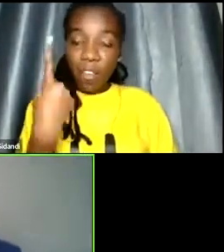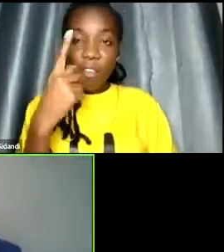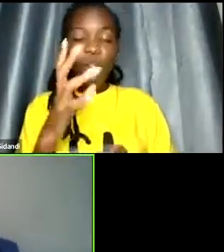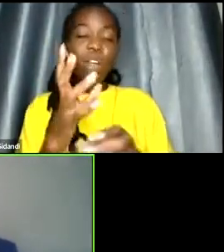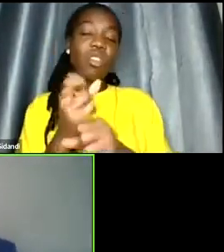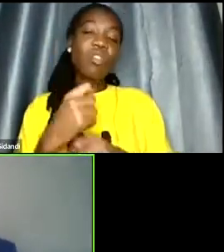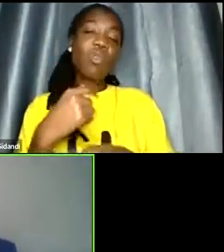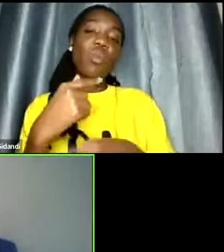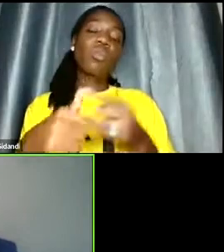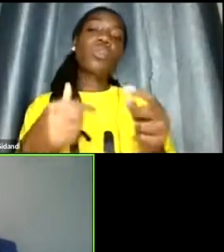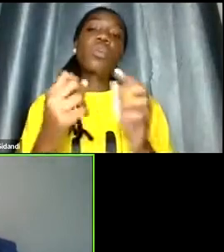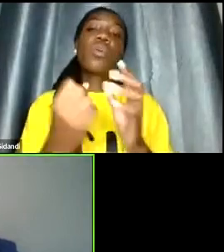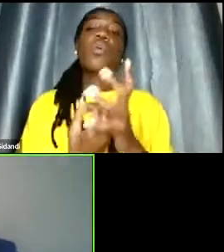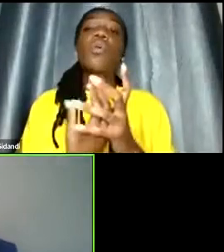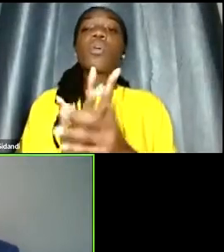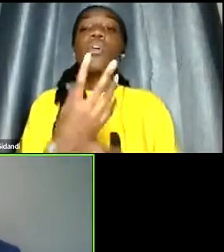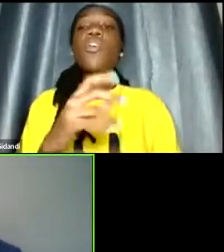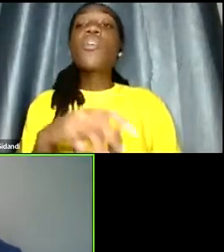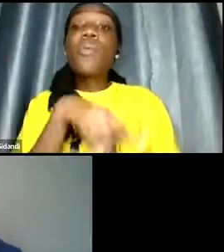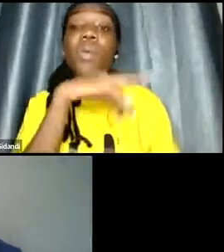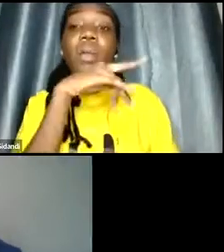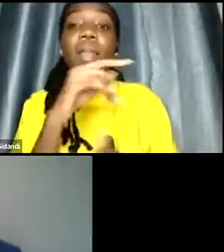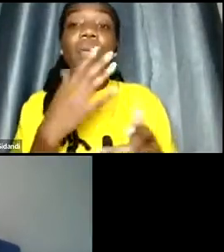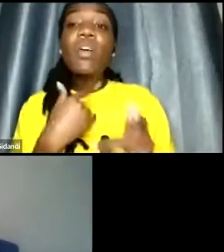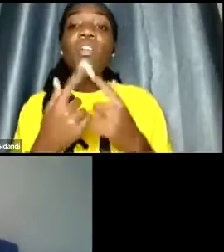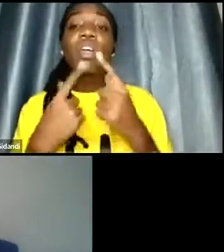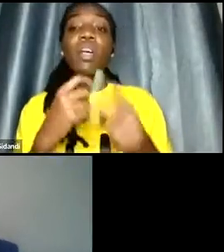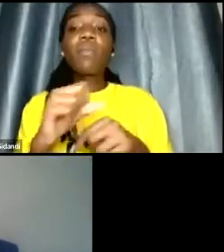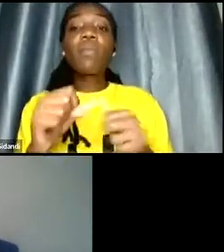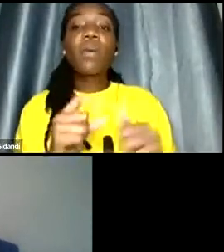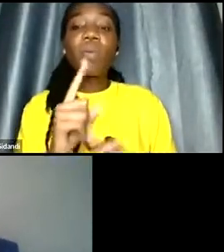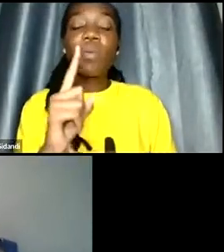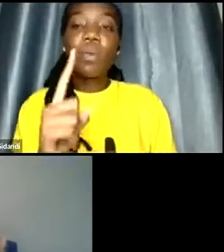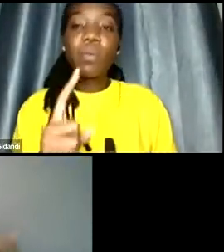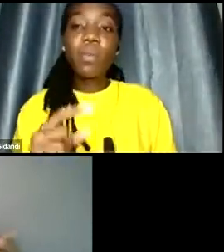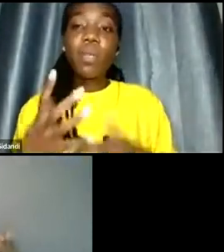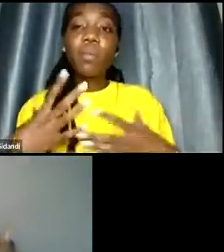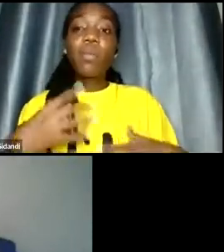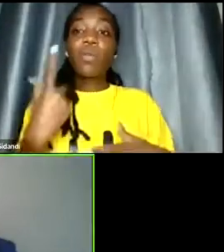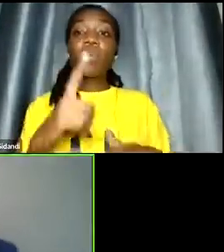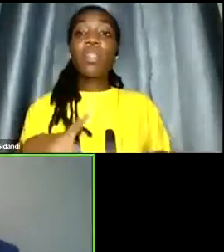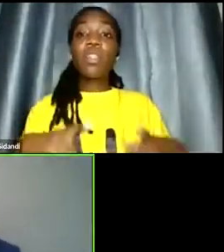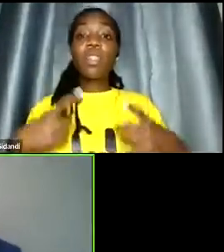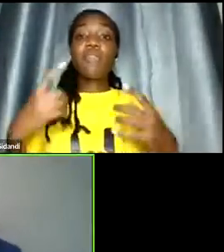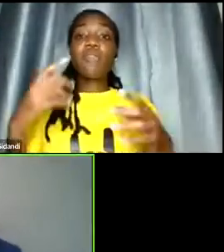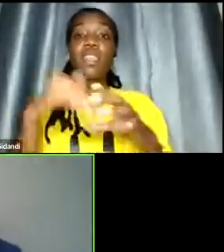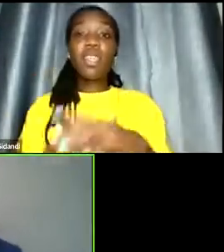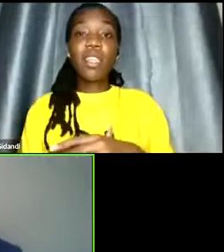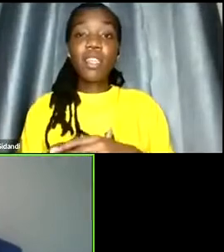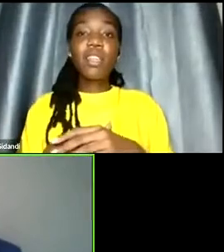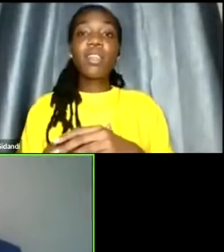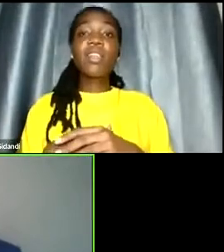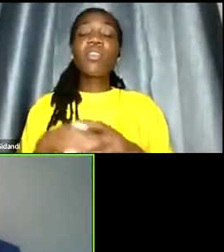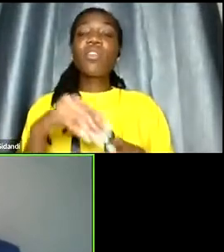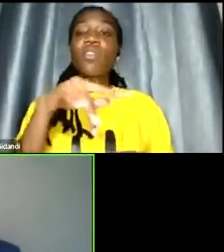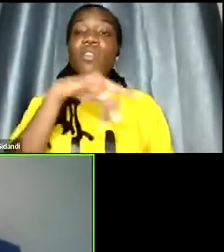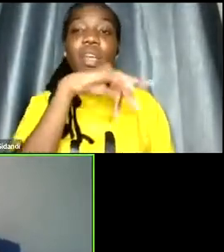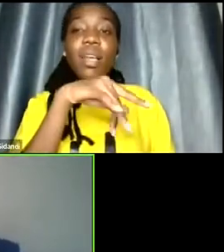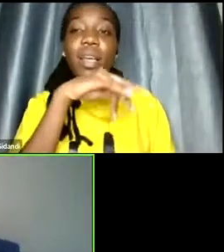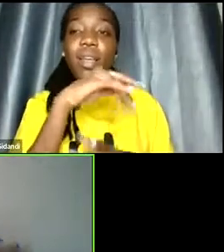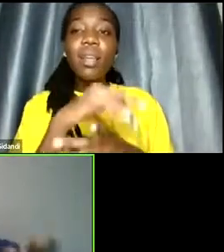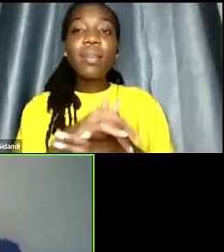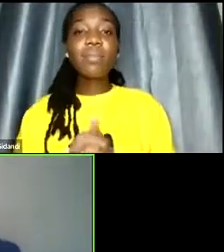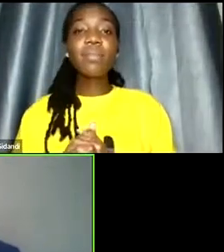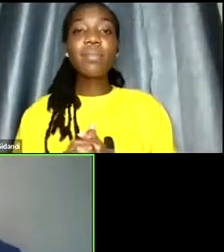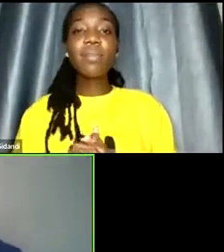to grow. In Uganda, I'll mention one other organization. For those of you who live in Kampala, like Rehema Mutazindwa, Saidi Alekwana, I know you're joining in